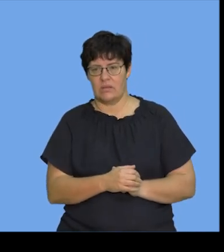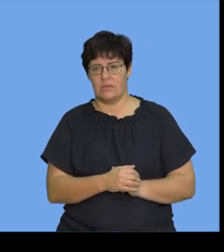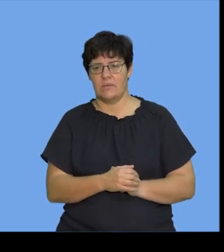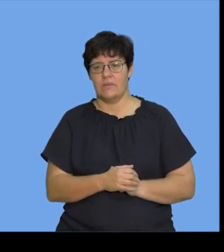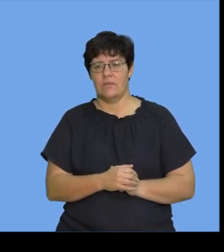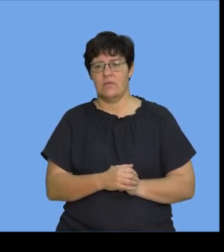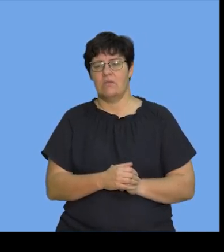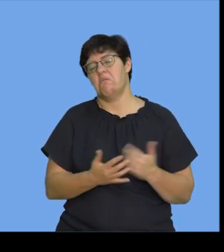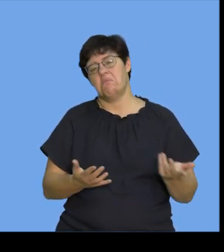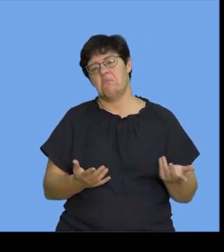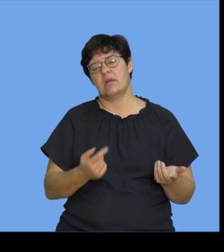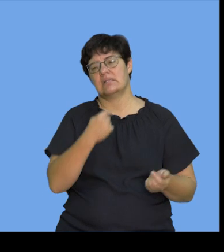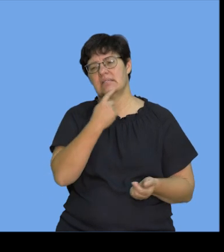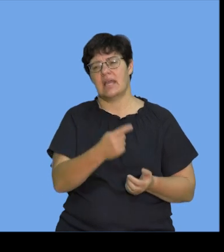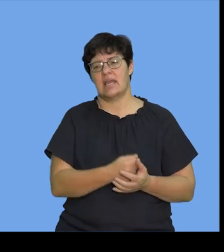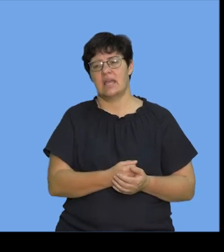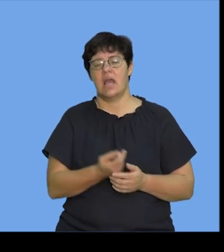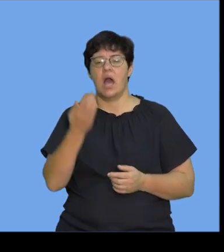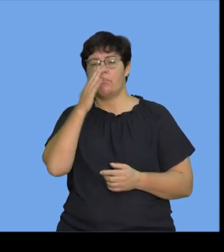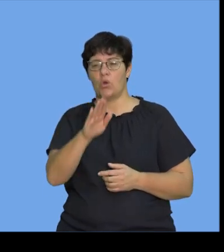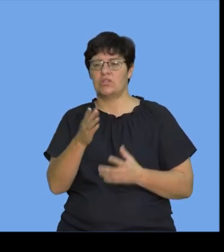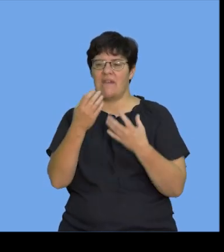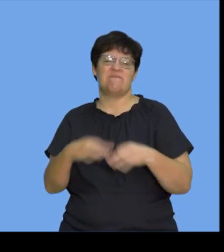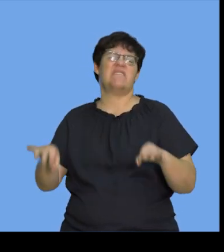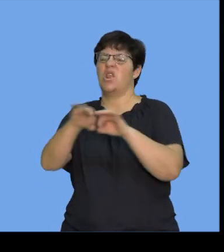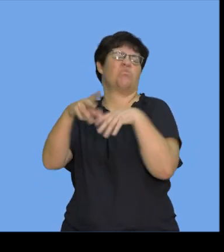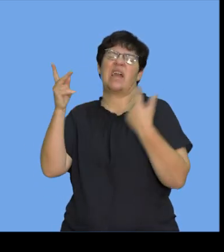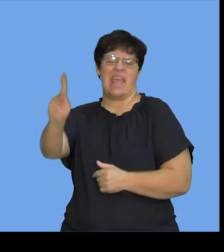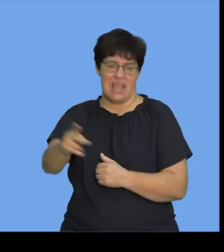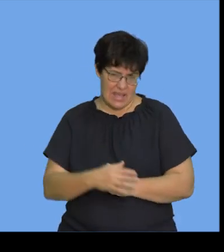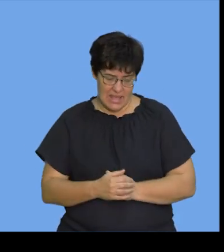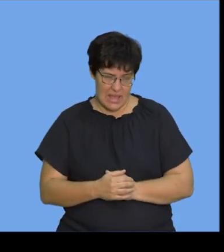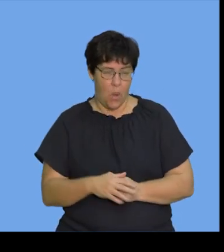term. So it approaches a value k, which is a